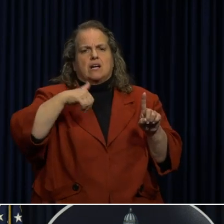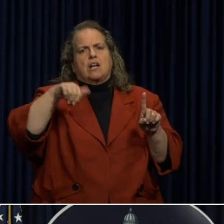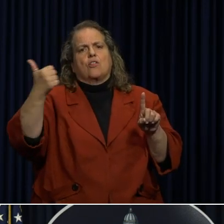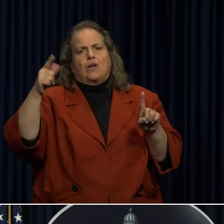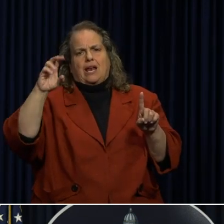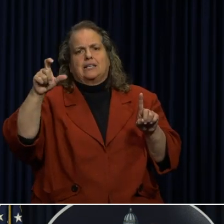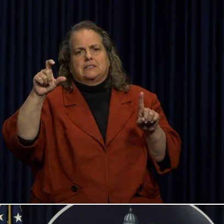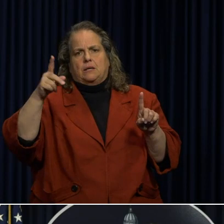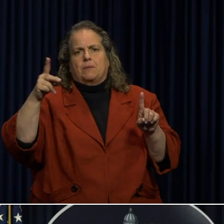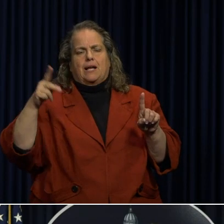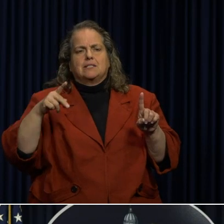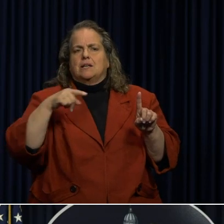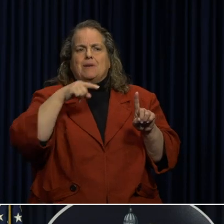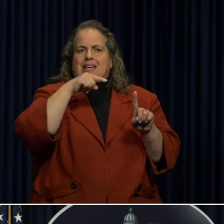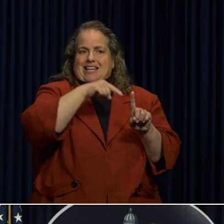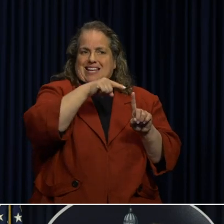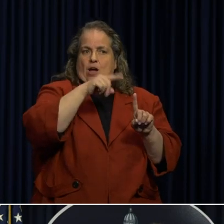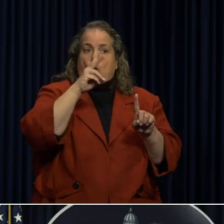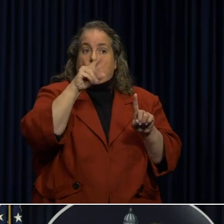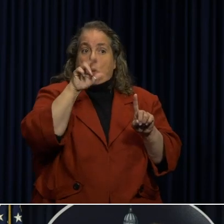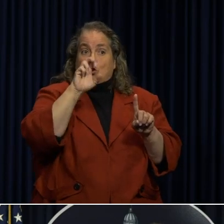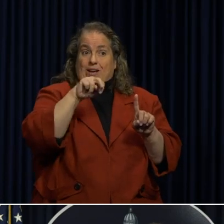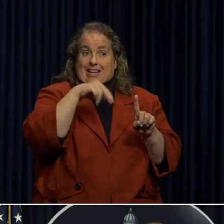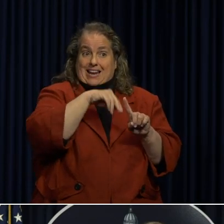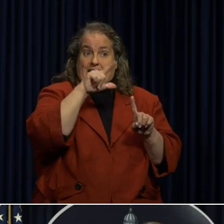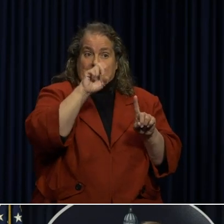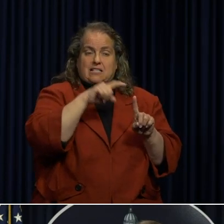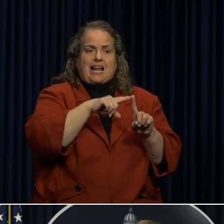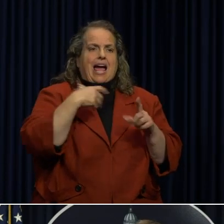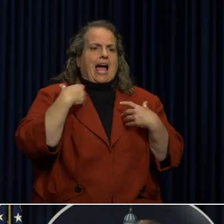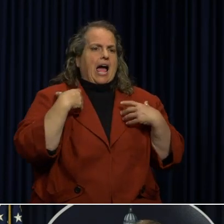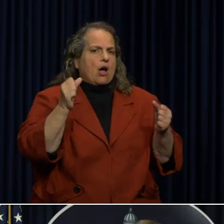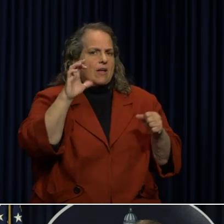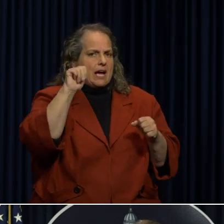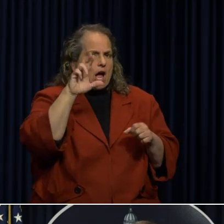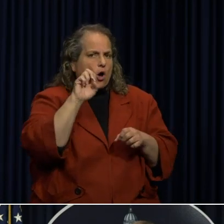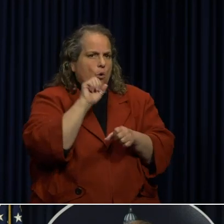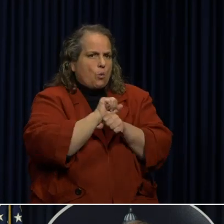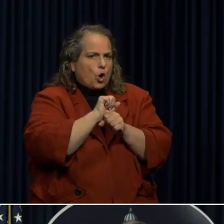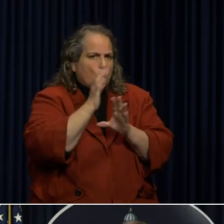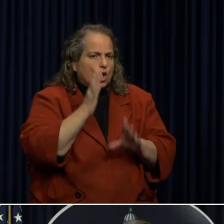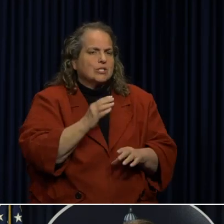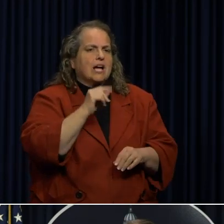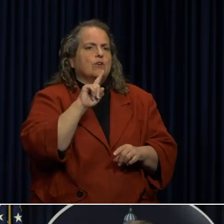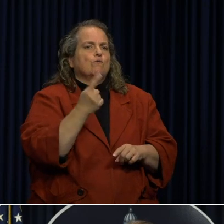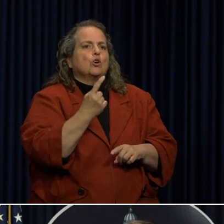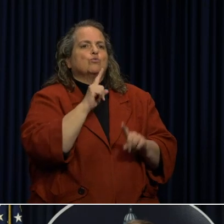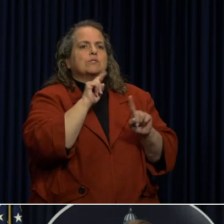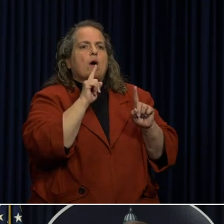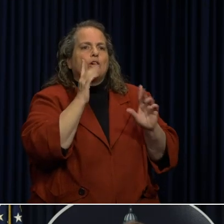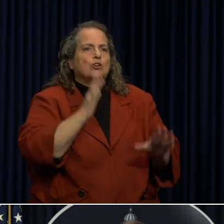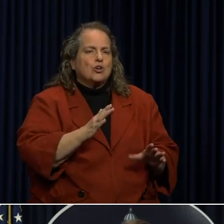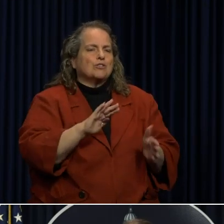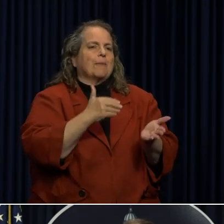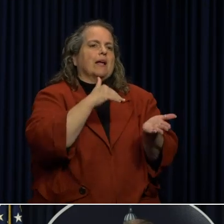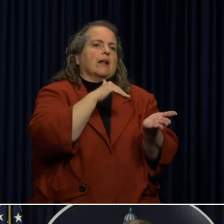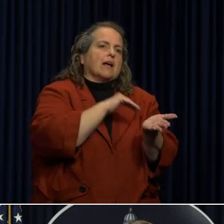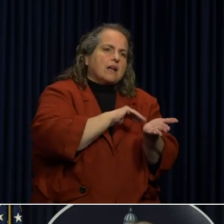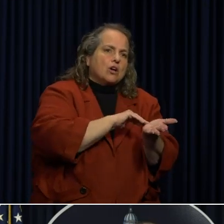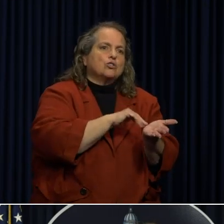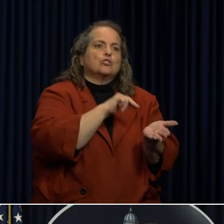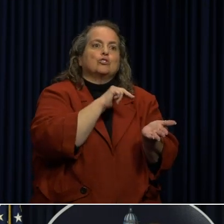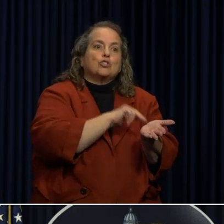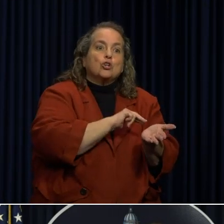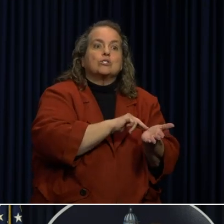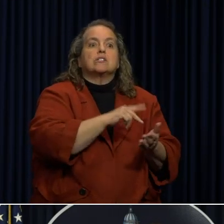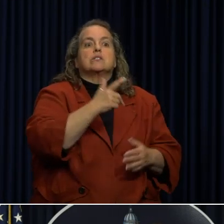location, is for healthcare workers and first responders with or without symptoms, because again, you interact with so many people who we want to make sure that